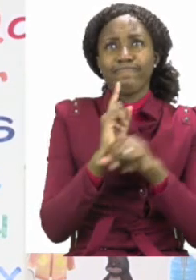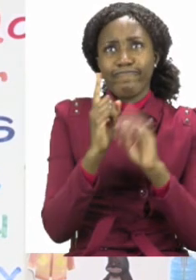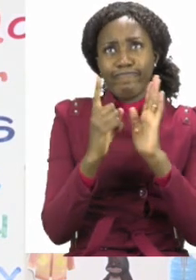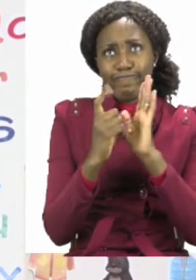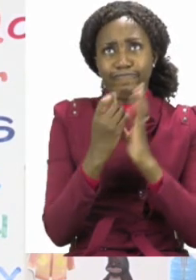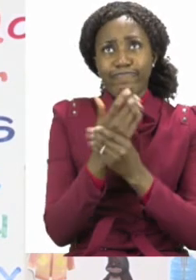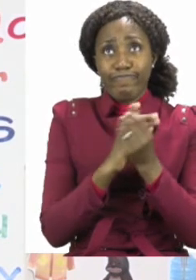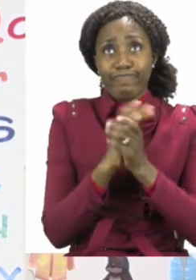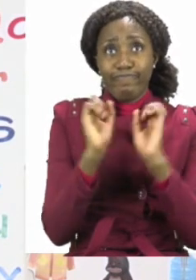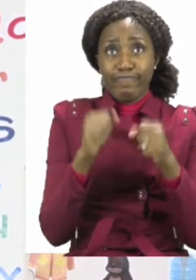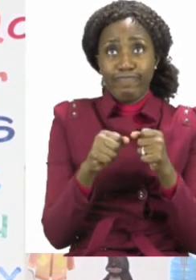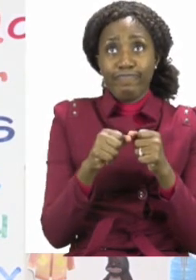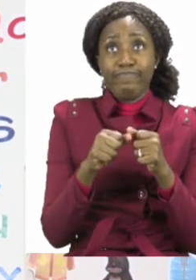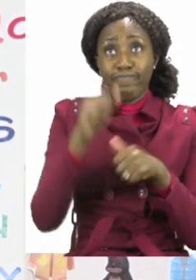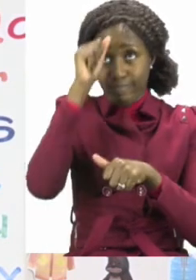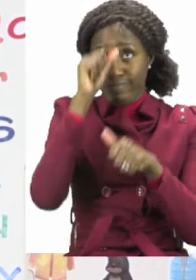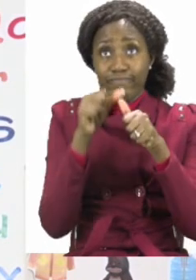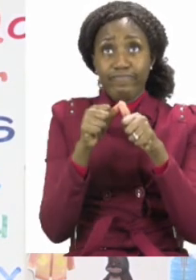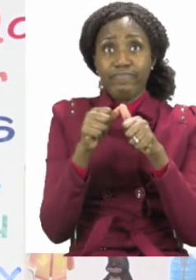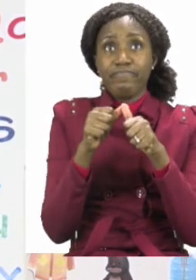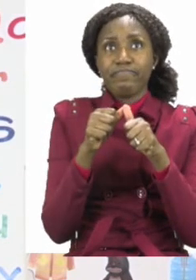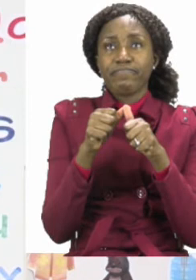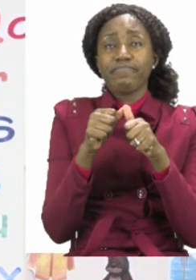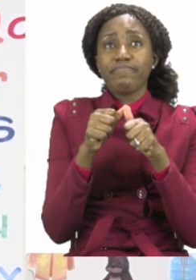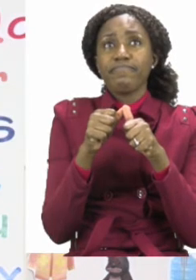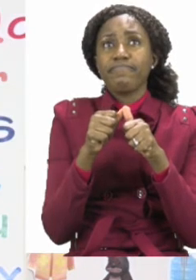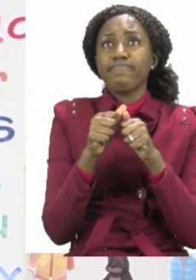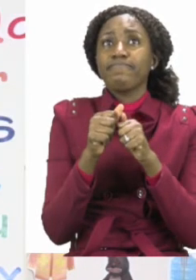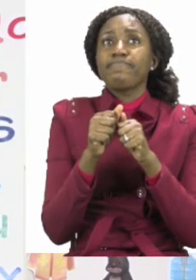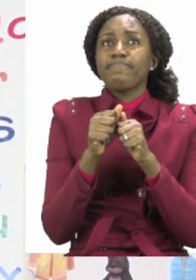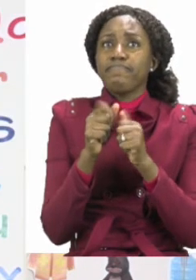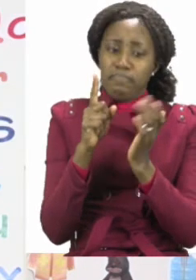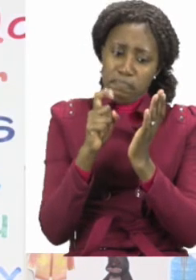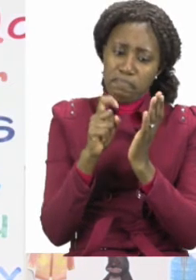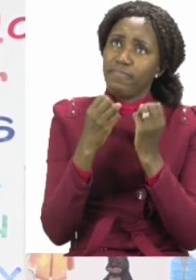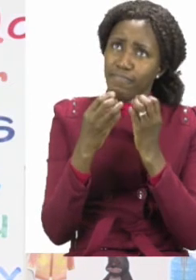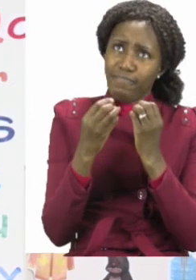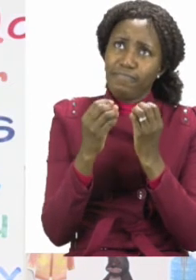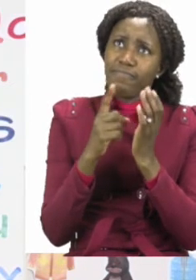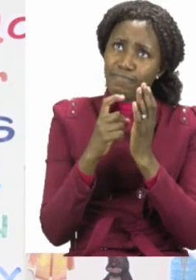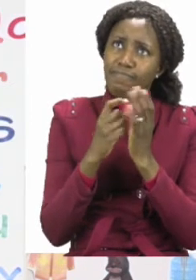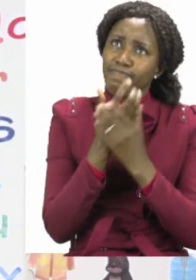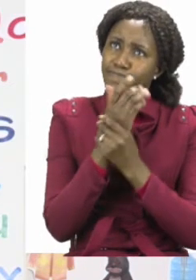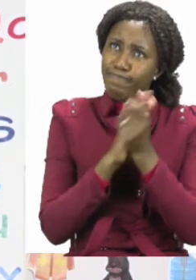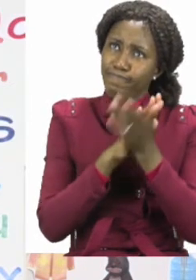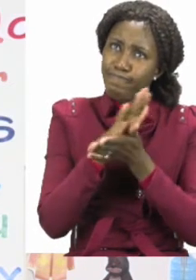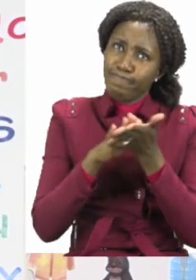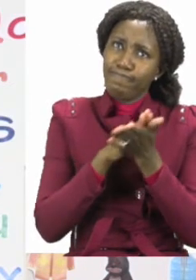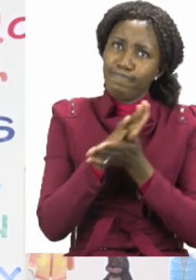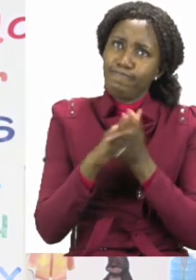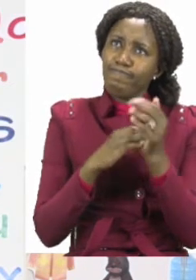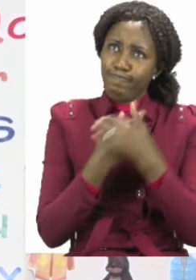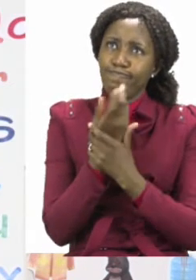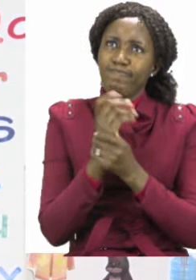sanitize. Remember, boys and girls, make sure that you put a generous amount of sanitizer on your hands